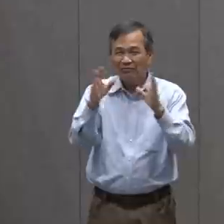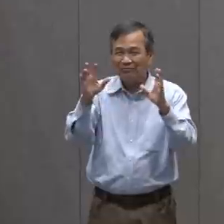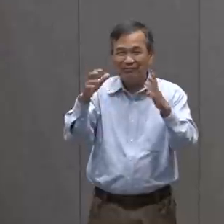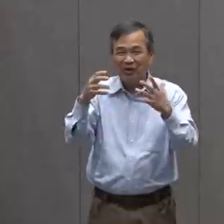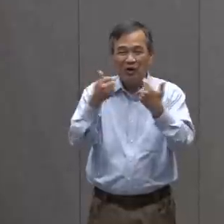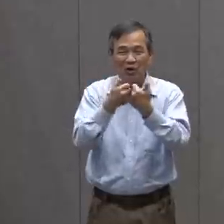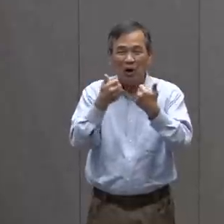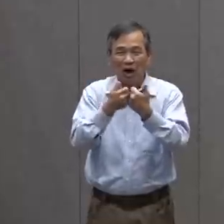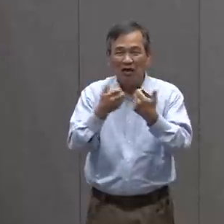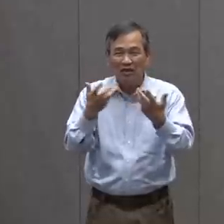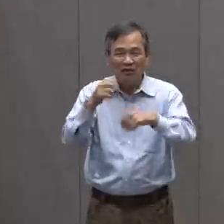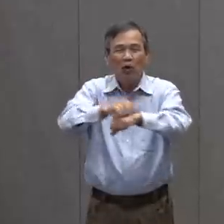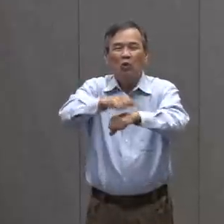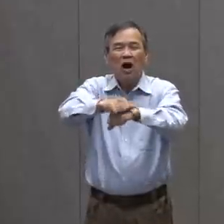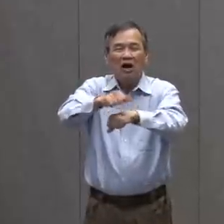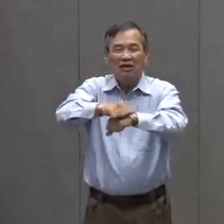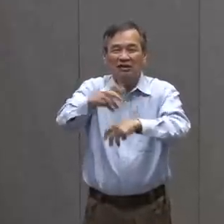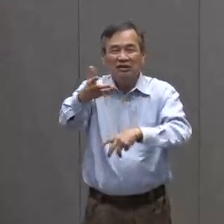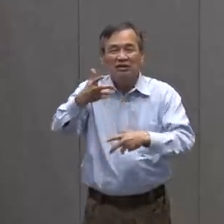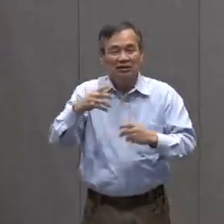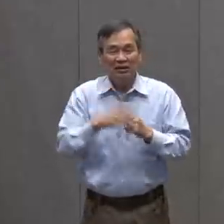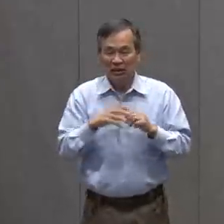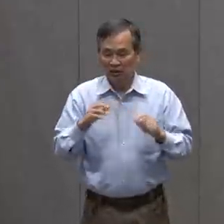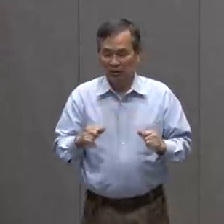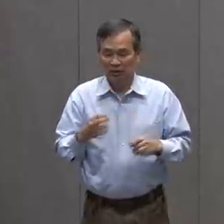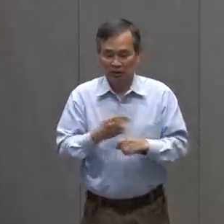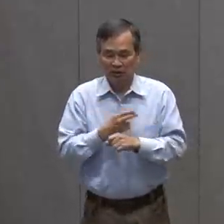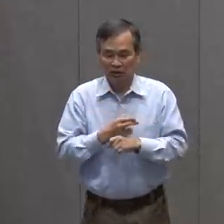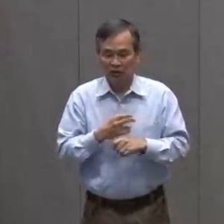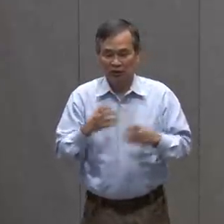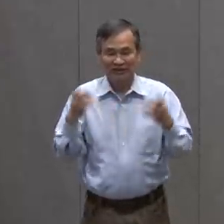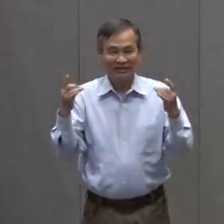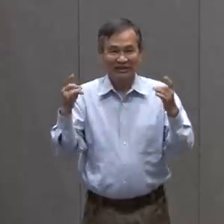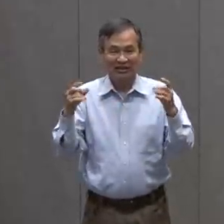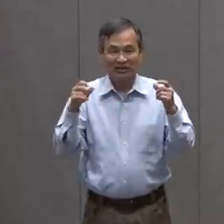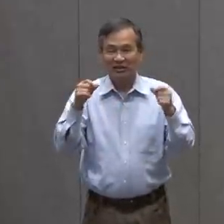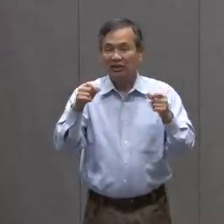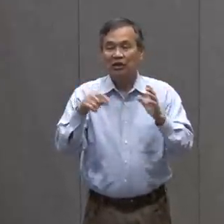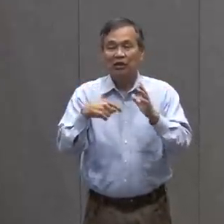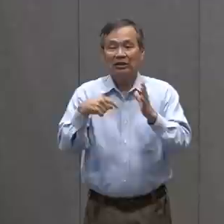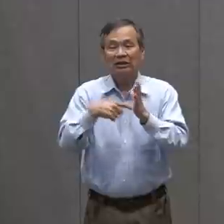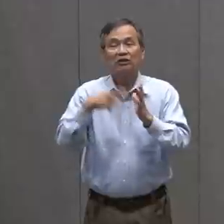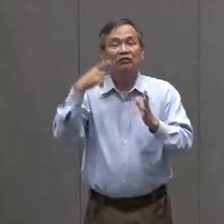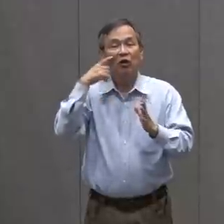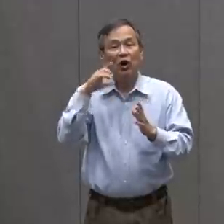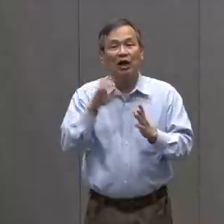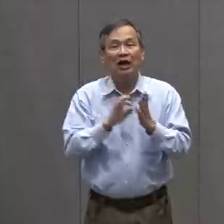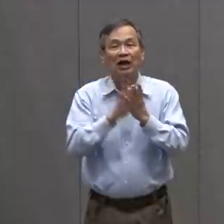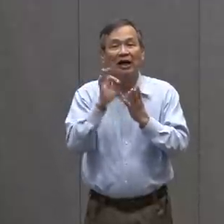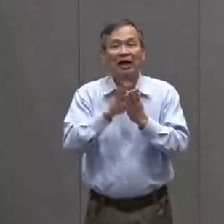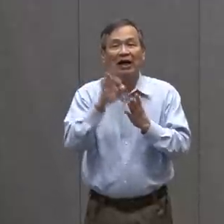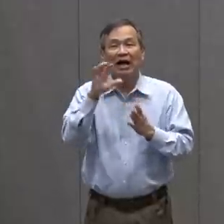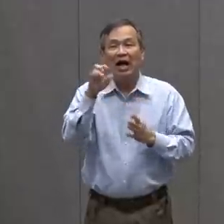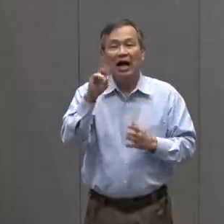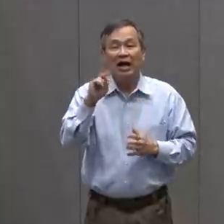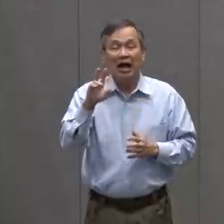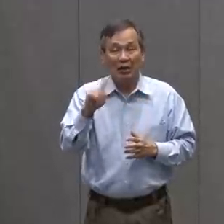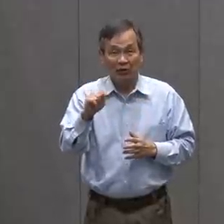4 counters to start with. We are using sticky notes. At the very least, if you're also playing the